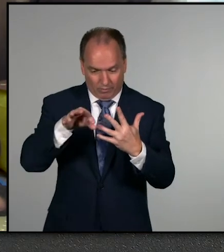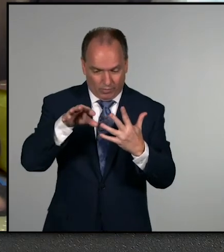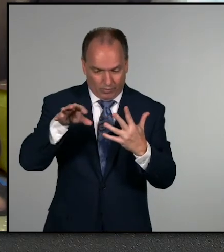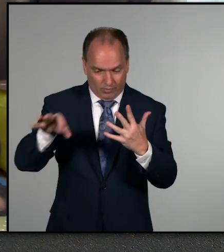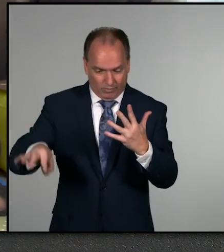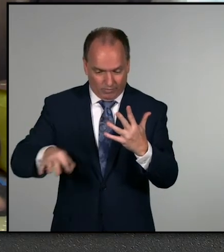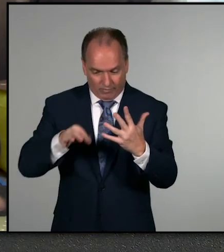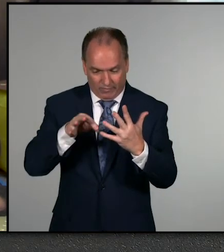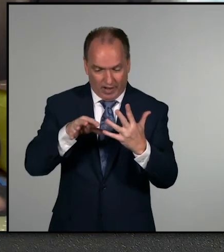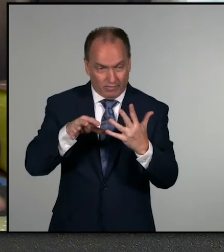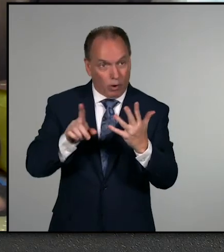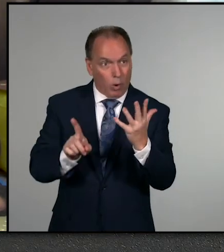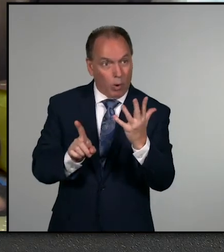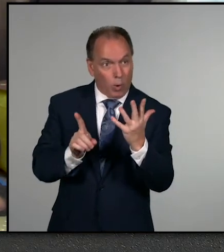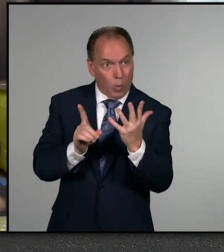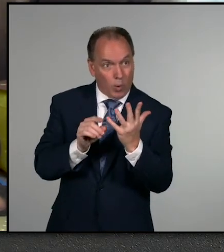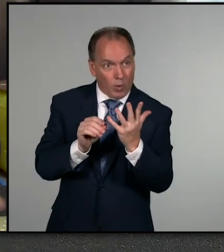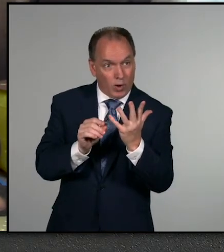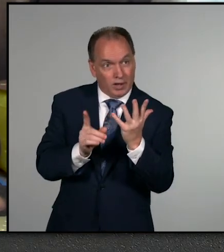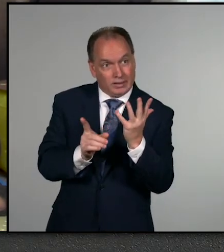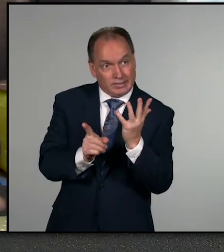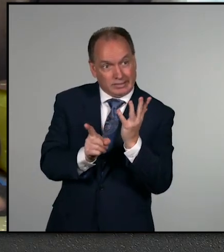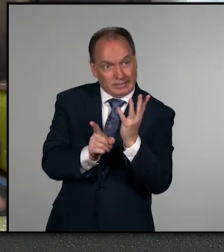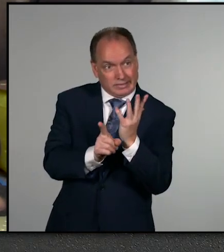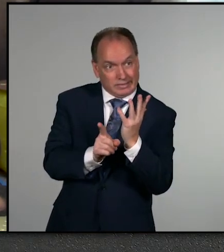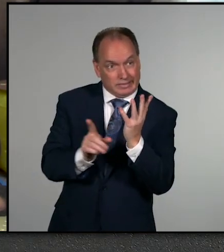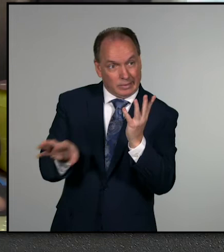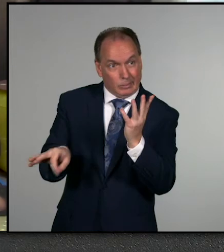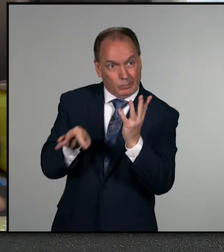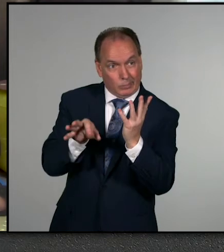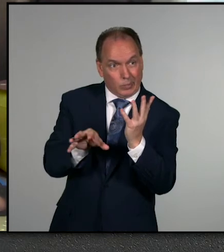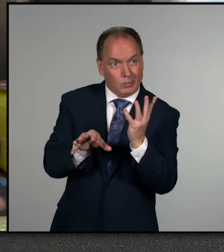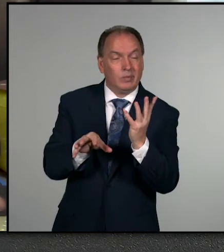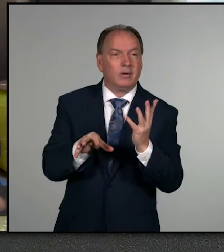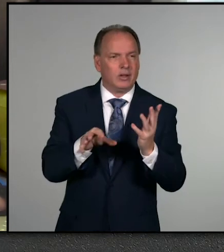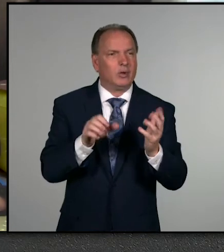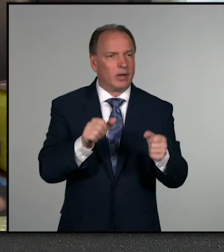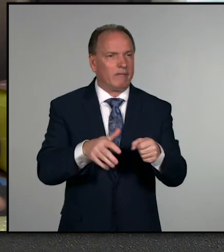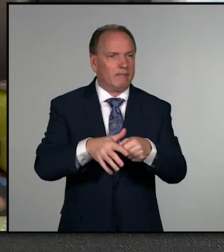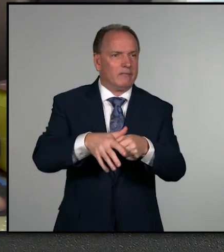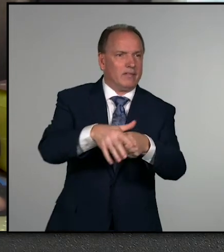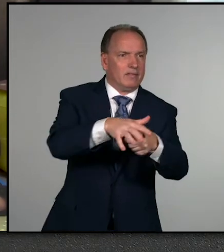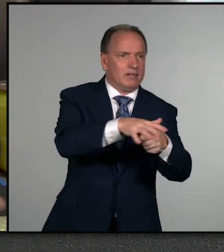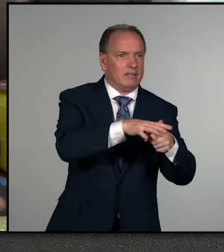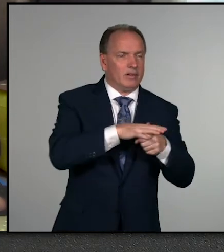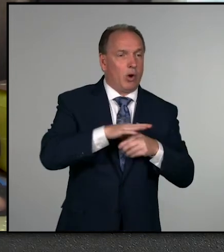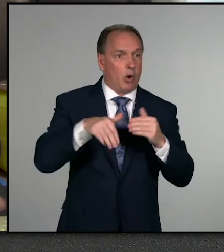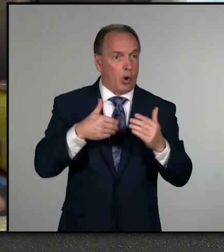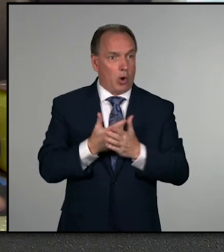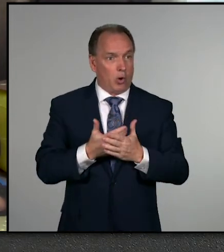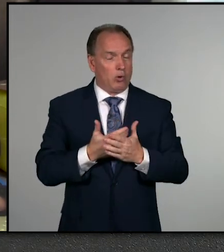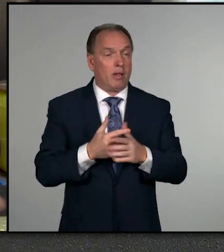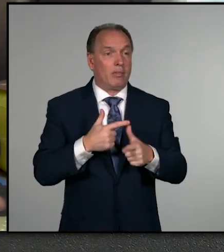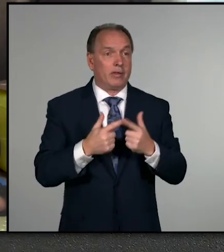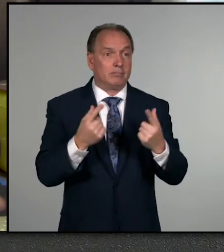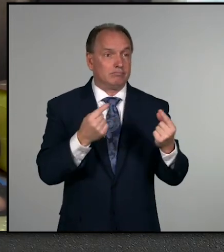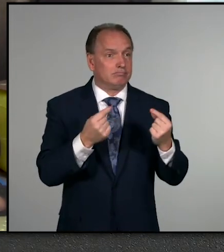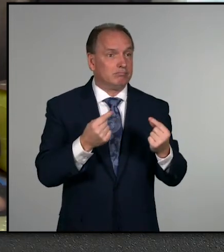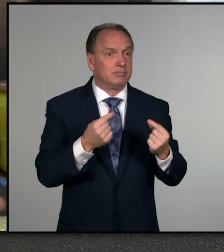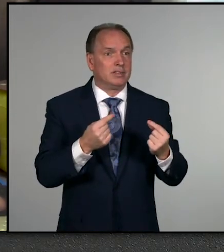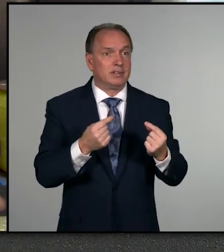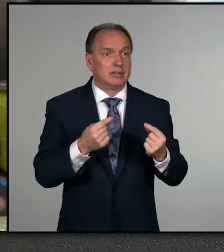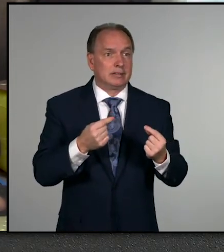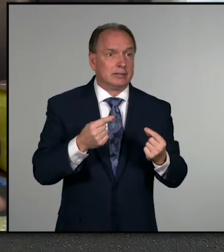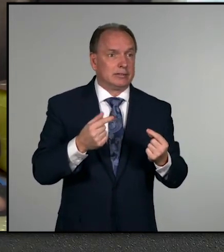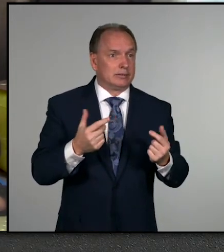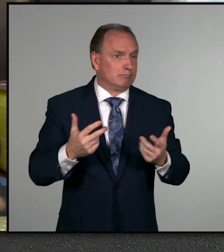4, 5, 6. And you could keep going and fill the whole carton up. The neat thing about this is you would just